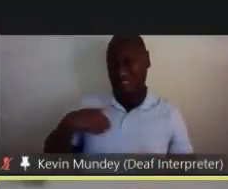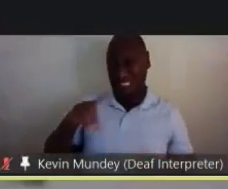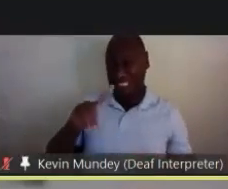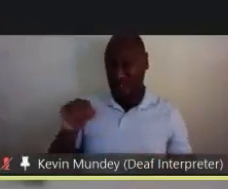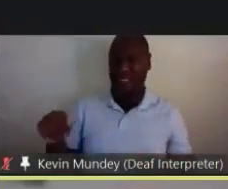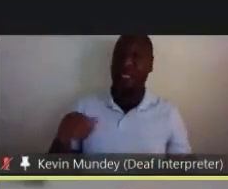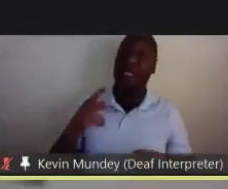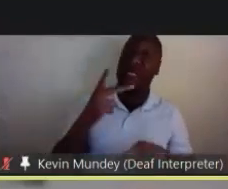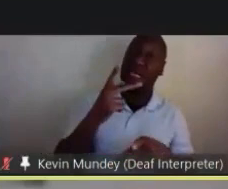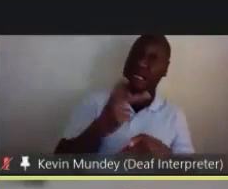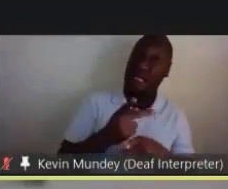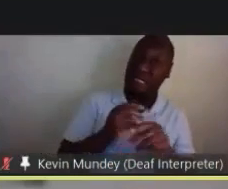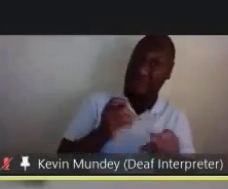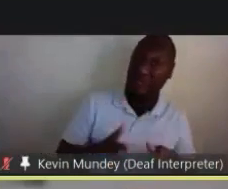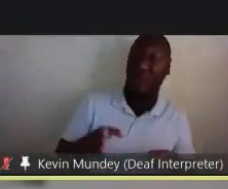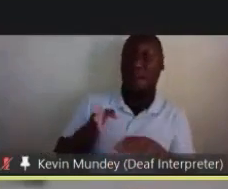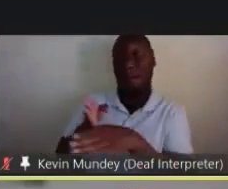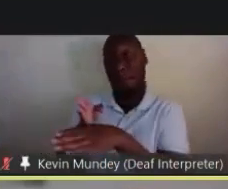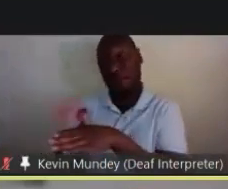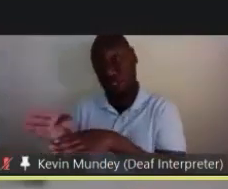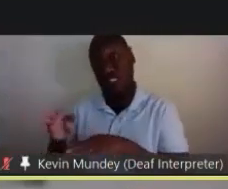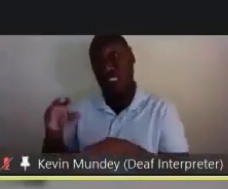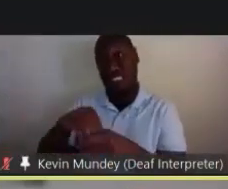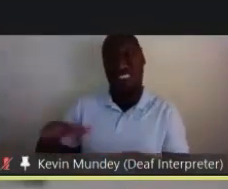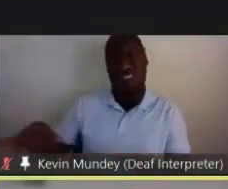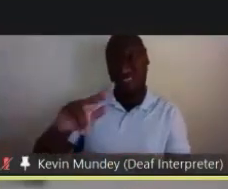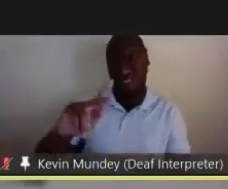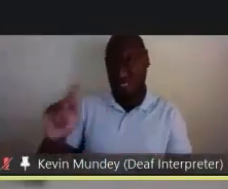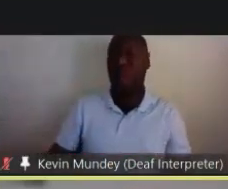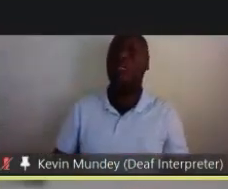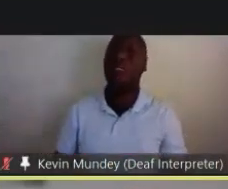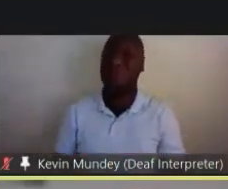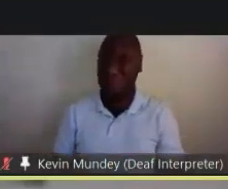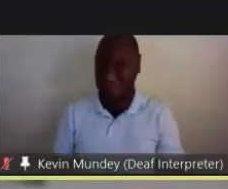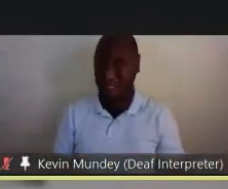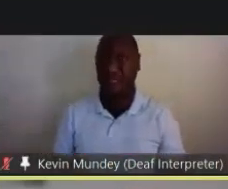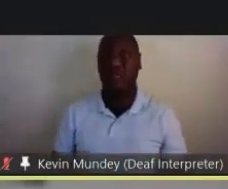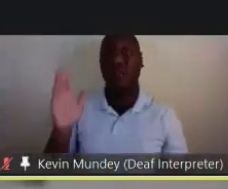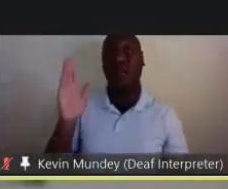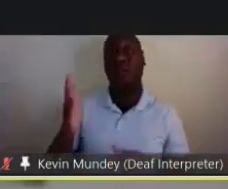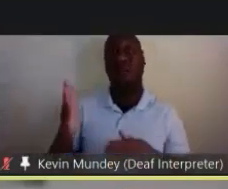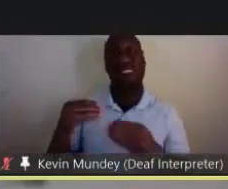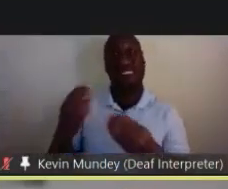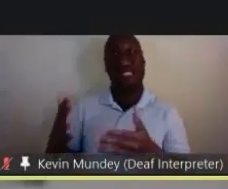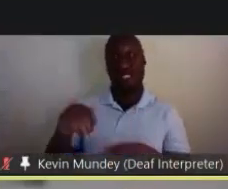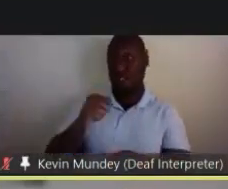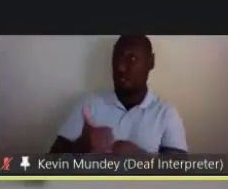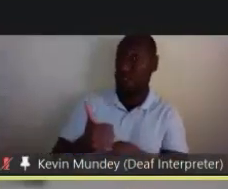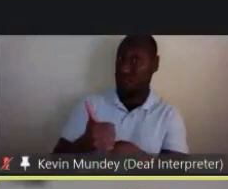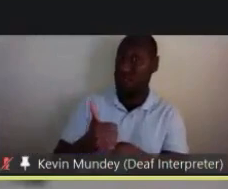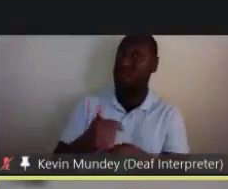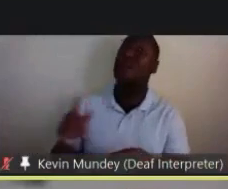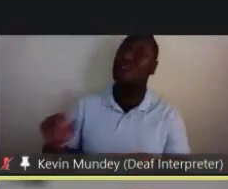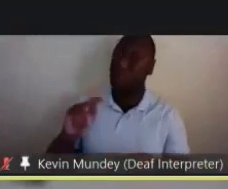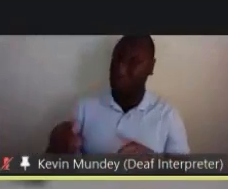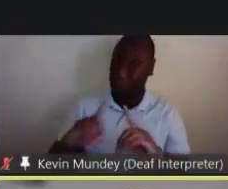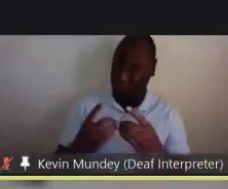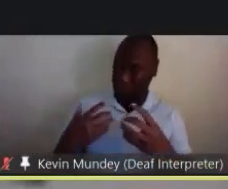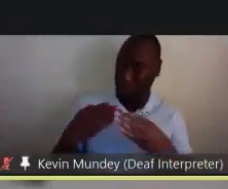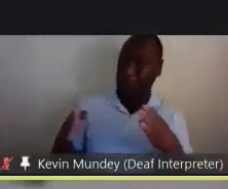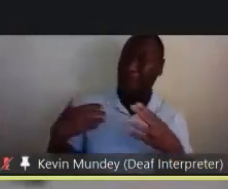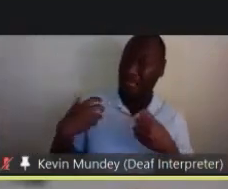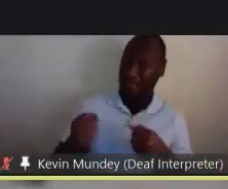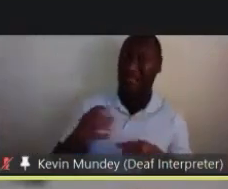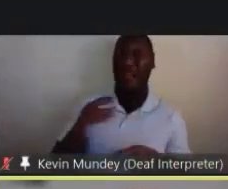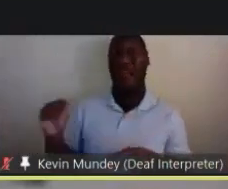and professionals in the city of Philadelphia. This presentation was put together by the Philadelphia Department of Public Health and